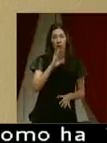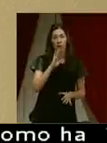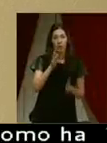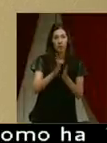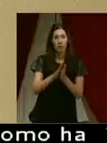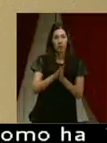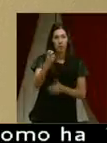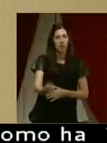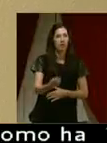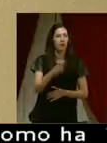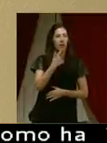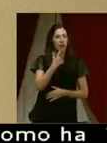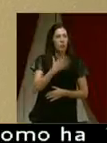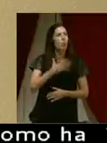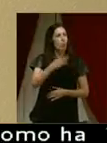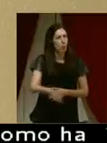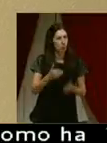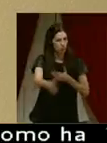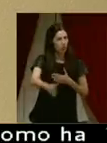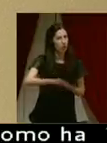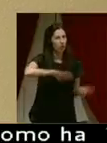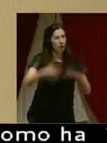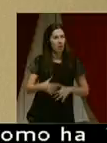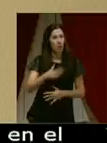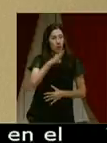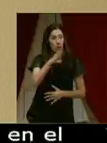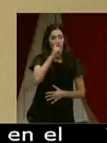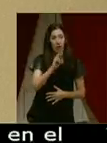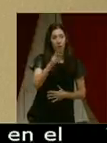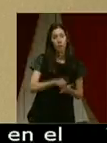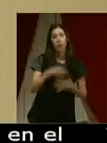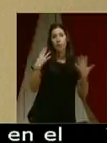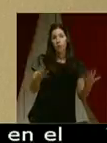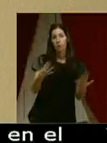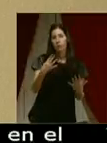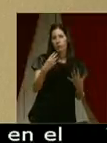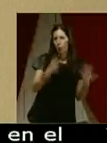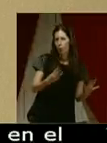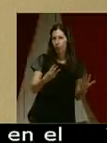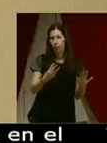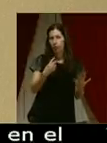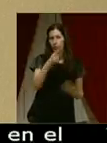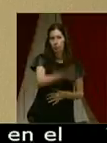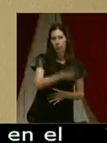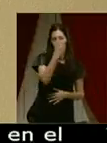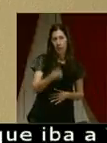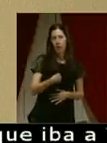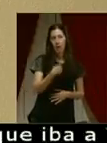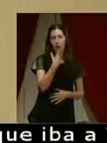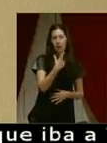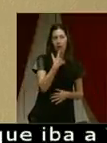are considered impossible right now, as Jonathan Chacon said, but it will be made possible in the future.